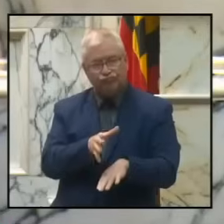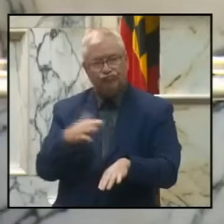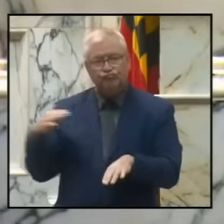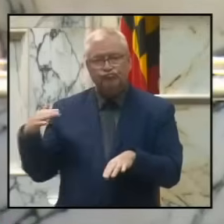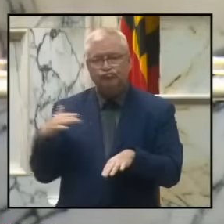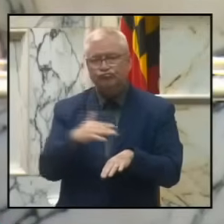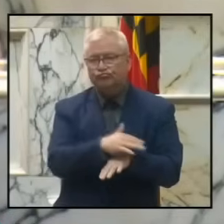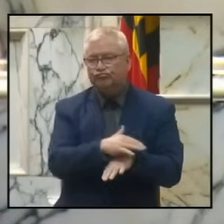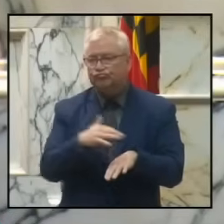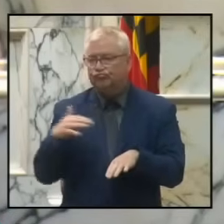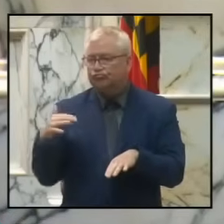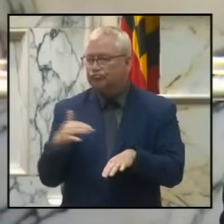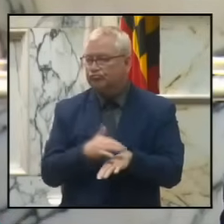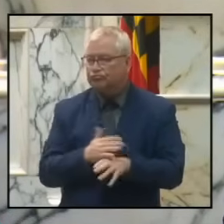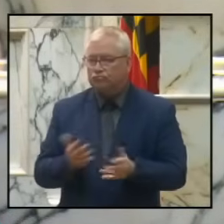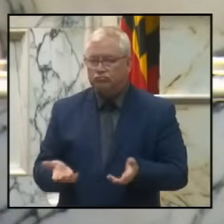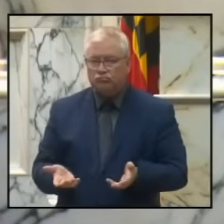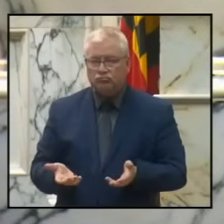But just moments